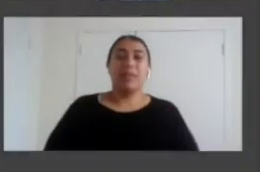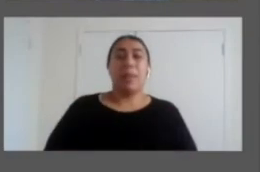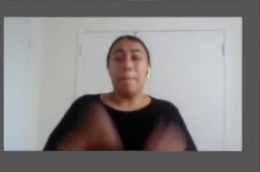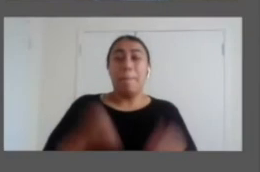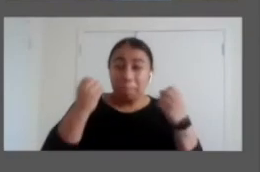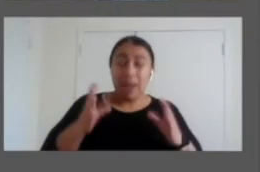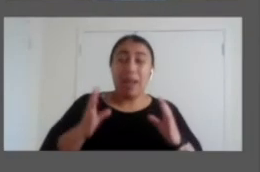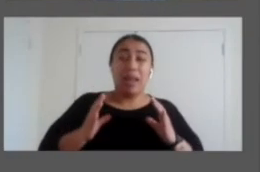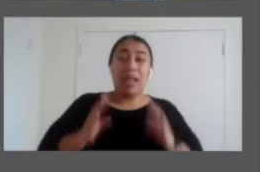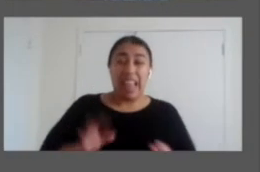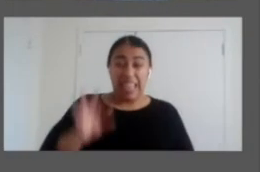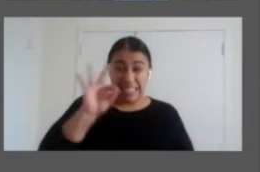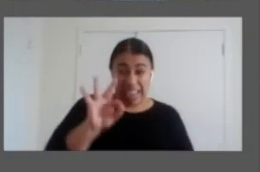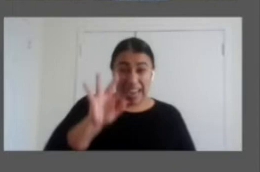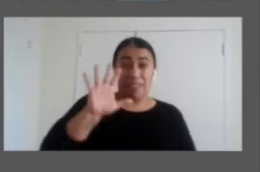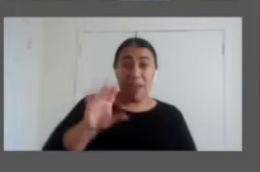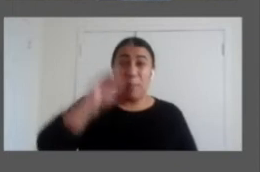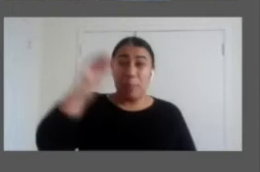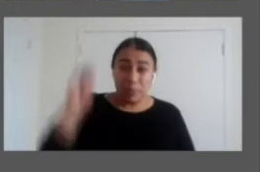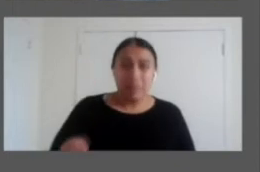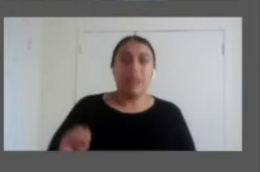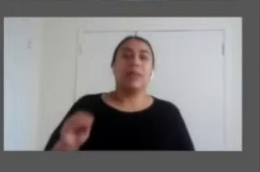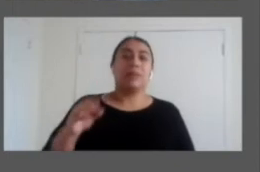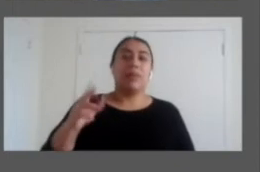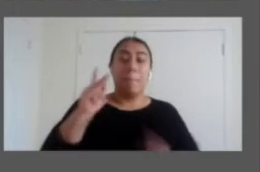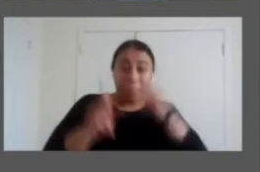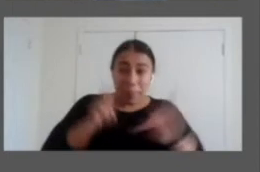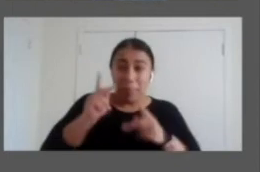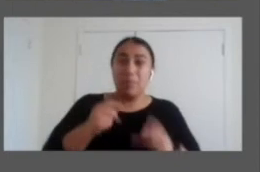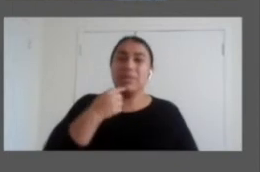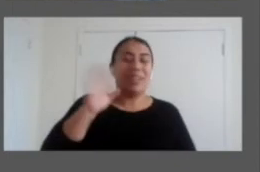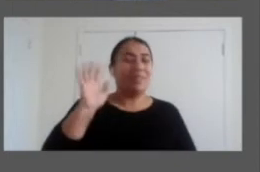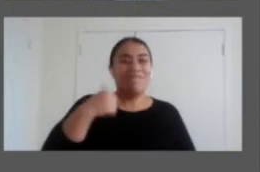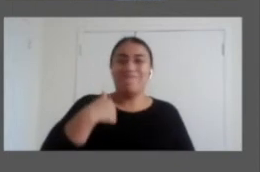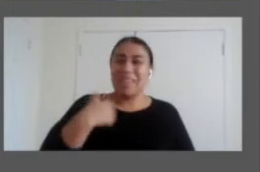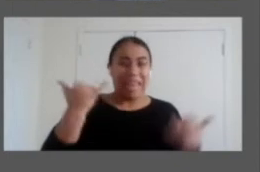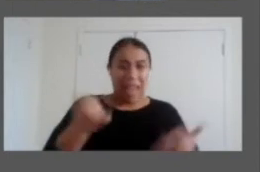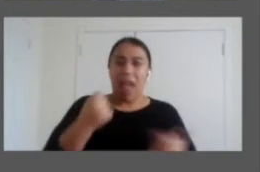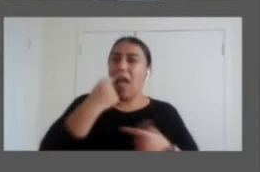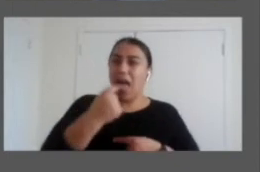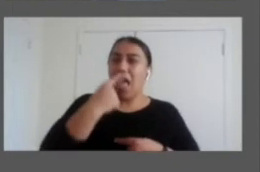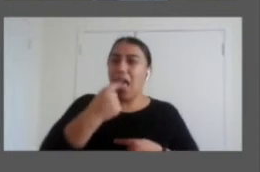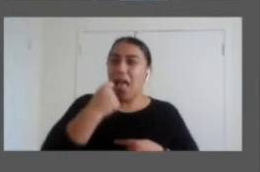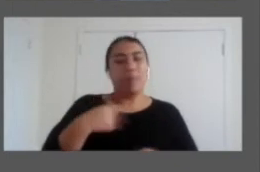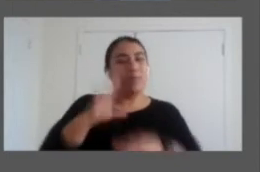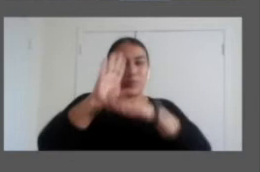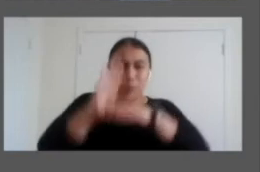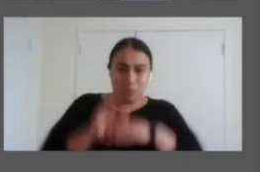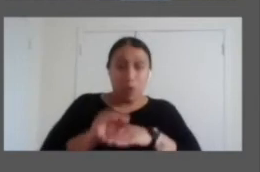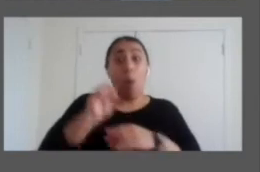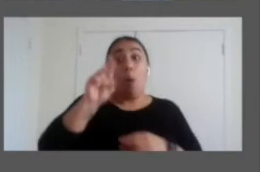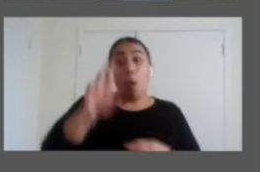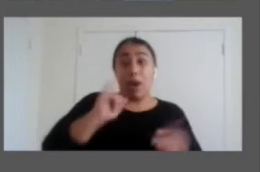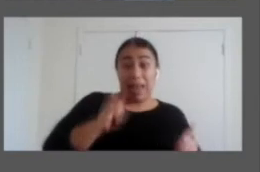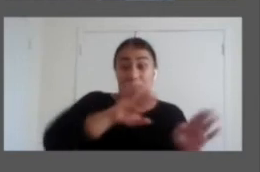use. In 2016, Apollo and Brian launched the largest PTSD medical cannabis study in